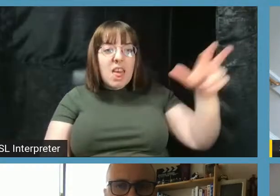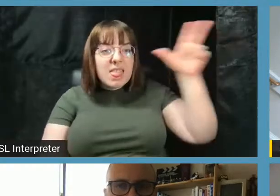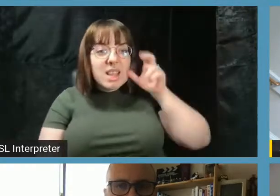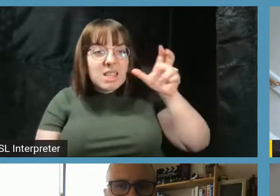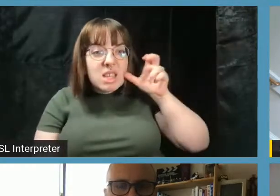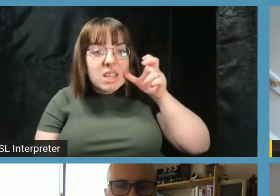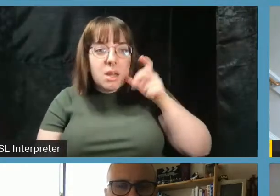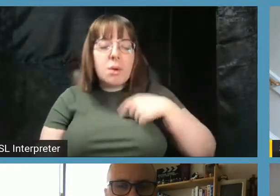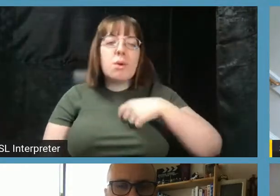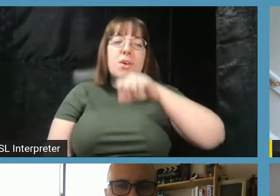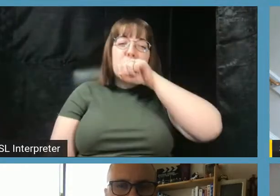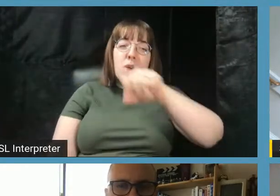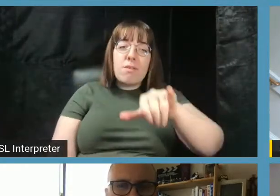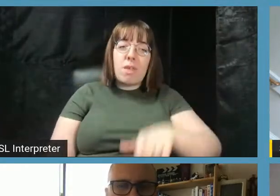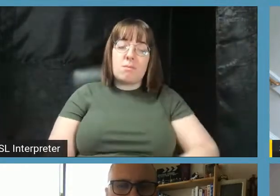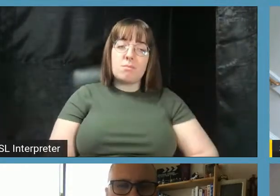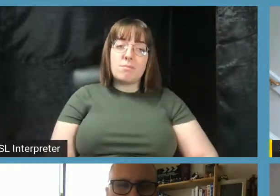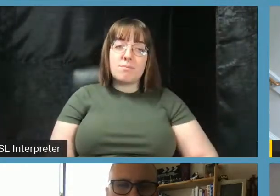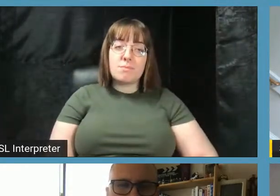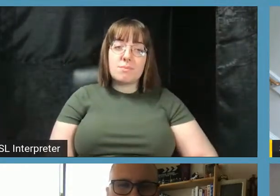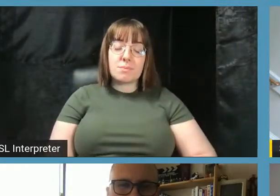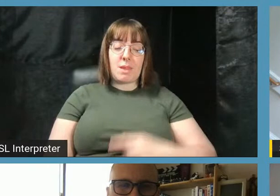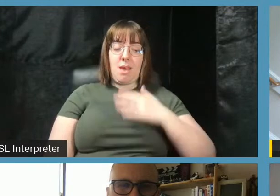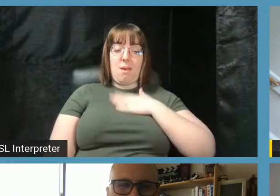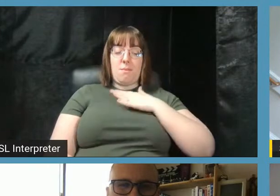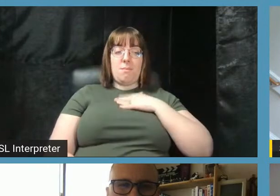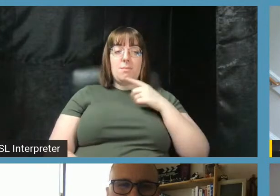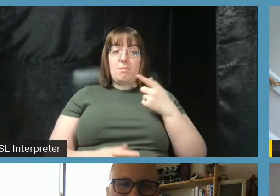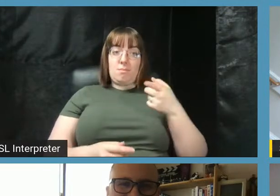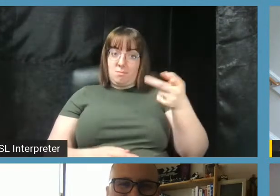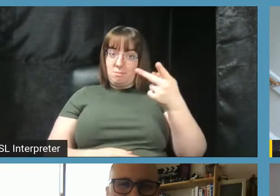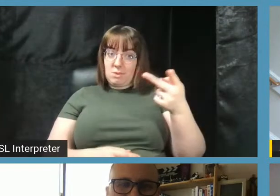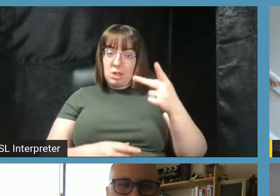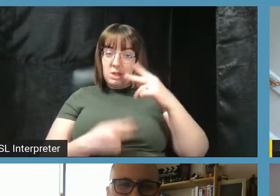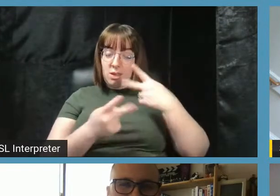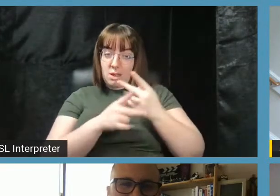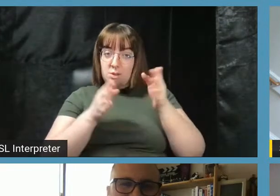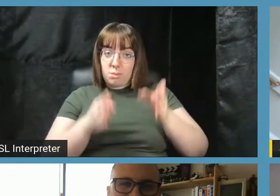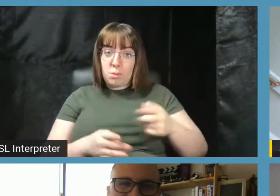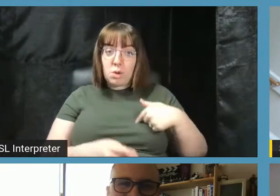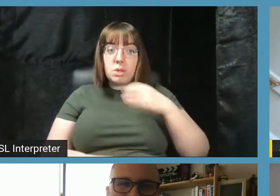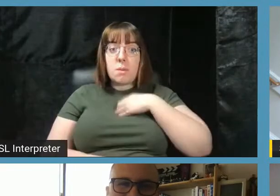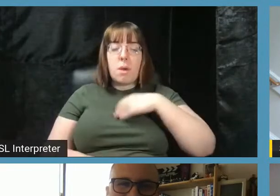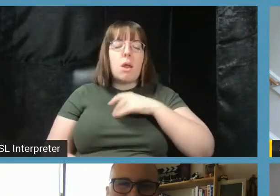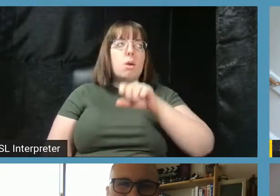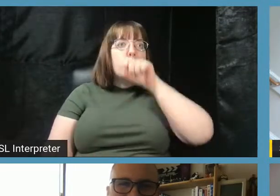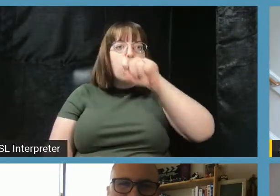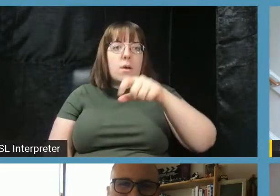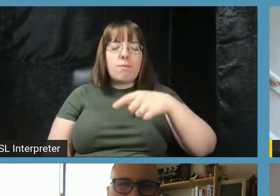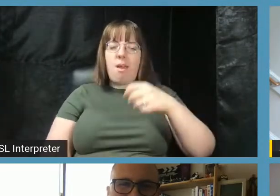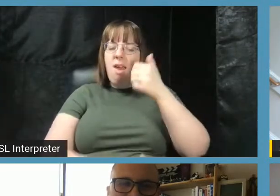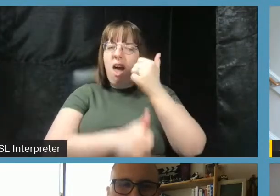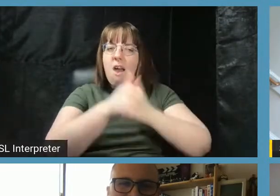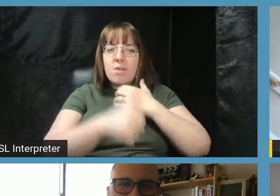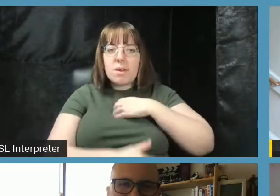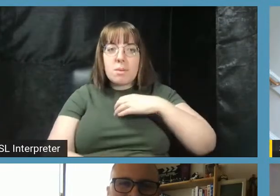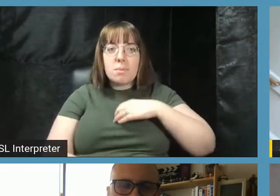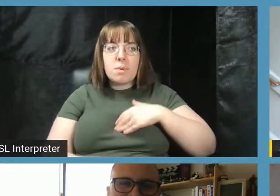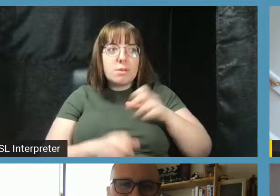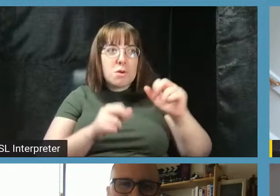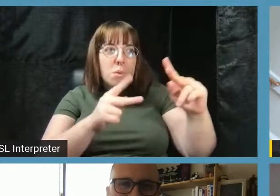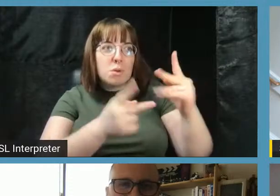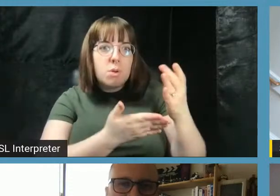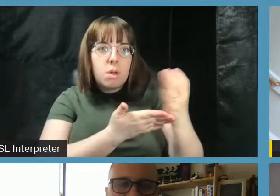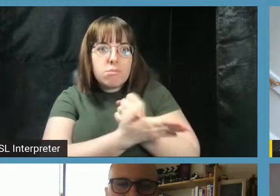Like we're folks that we really love it when people complain, because every single complaint is an opportunity for enhancement and